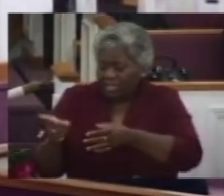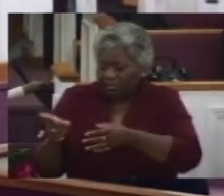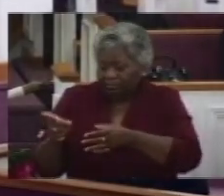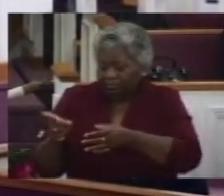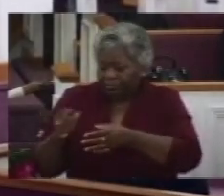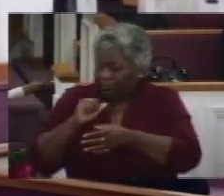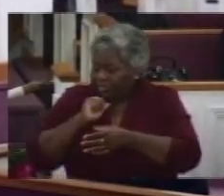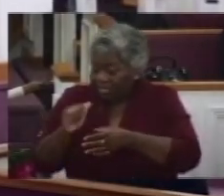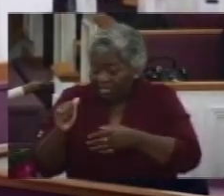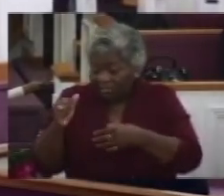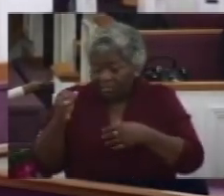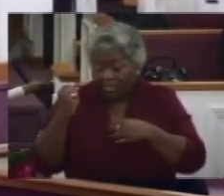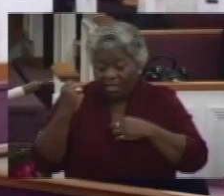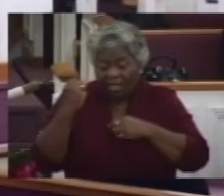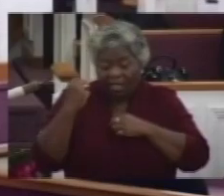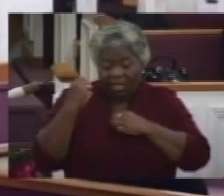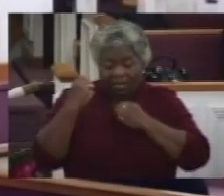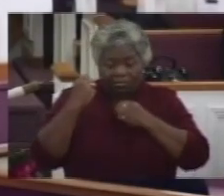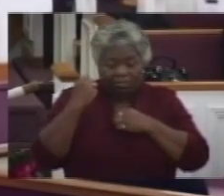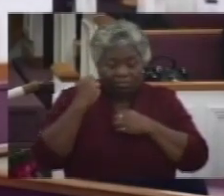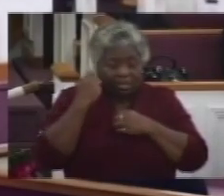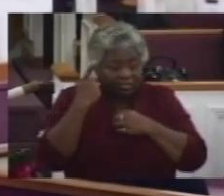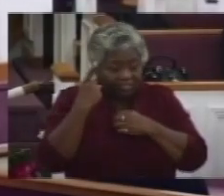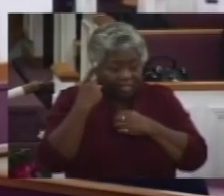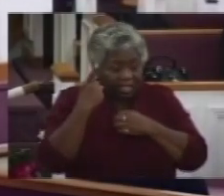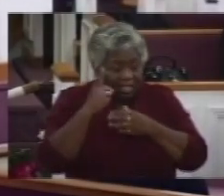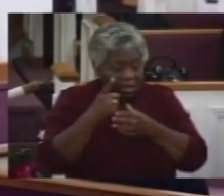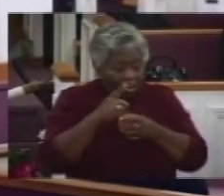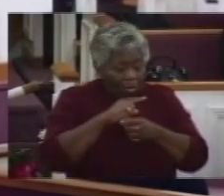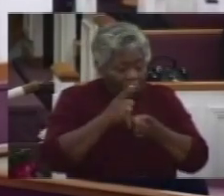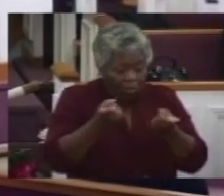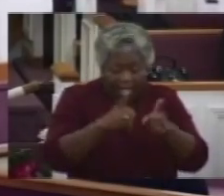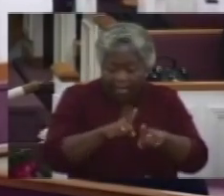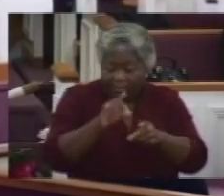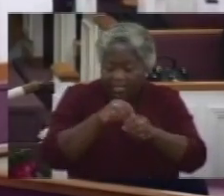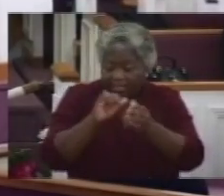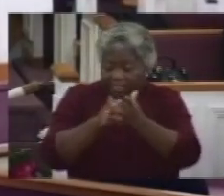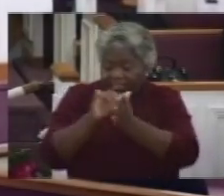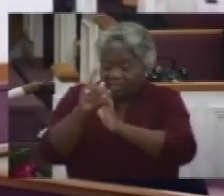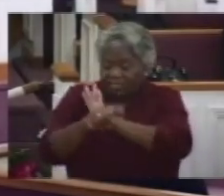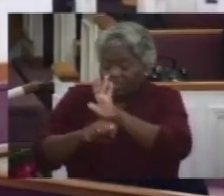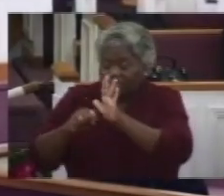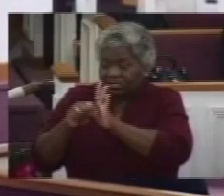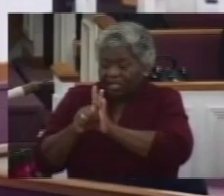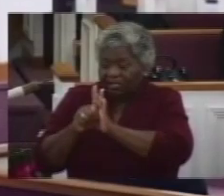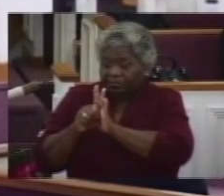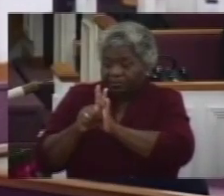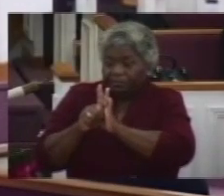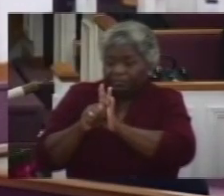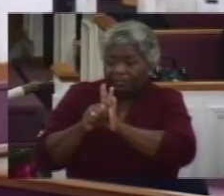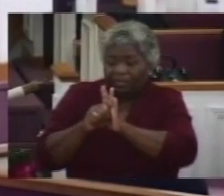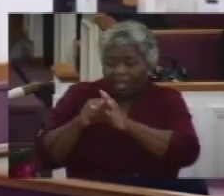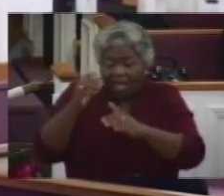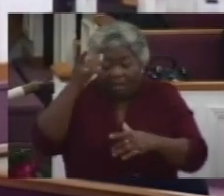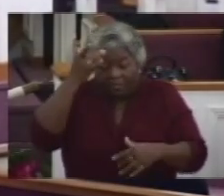didn't understand. And what had happened in that day, a plague